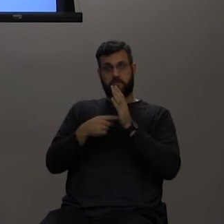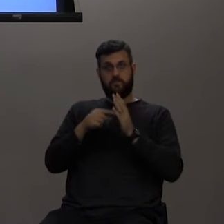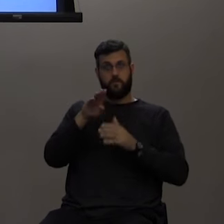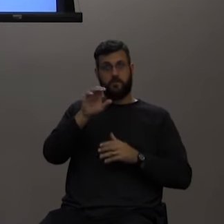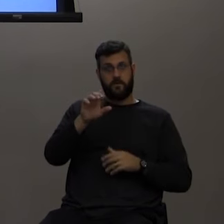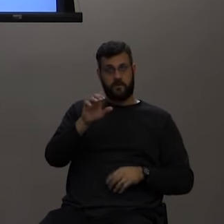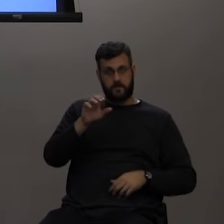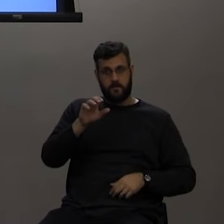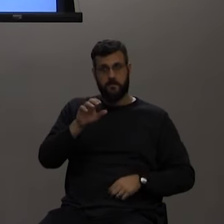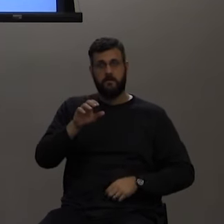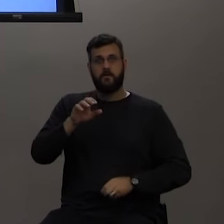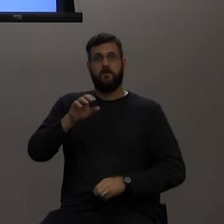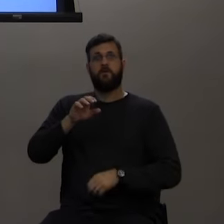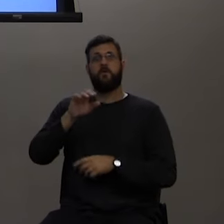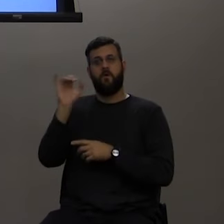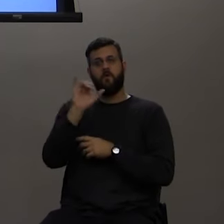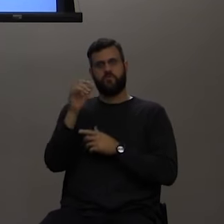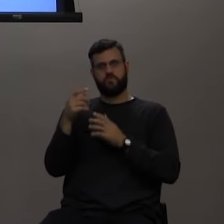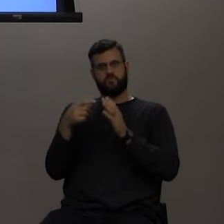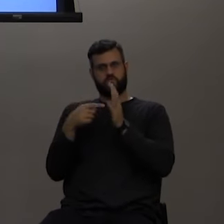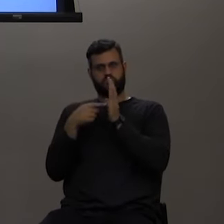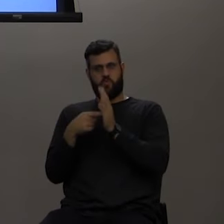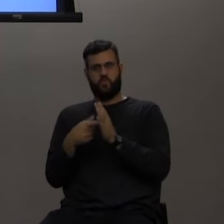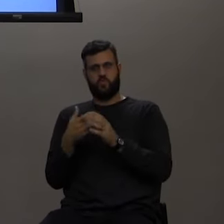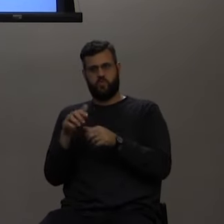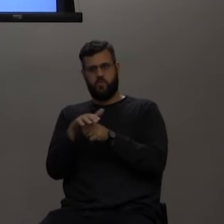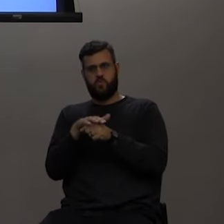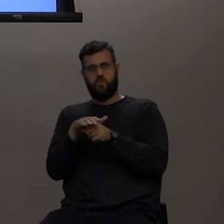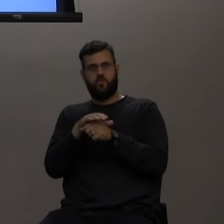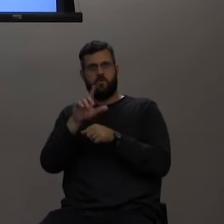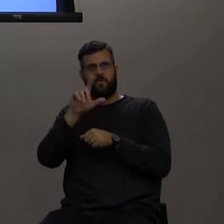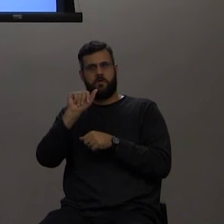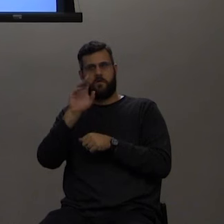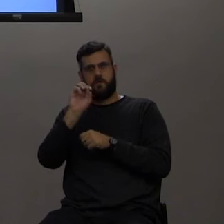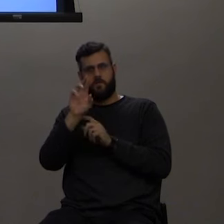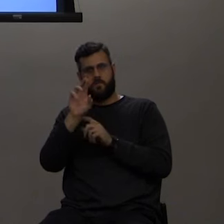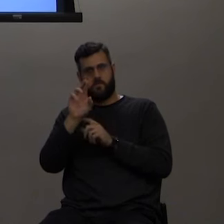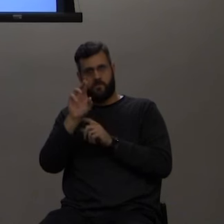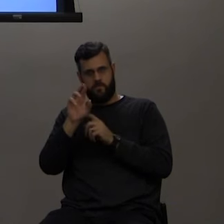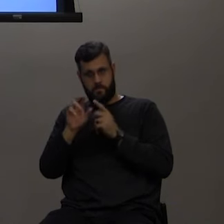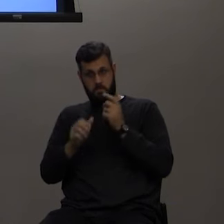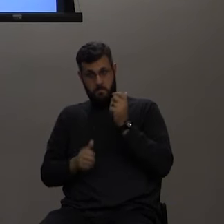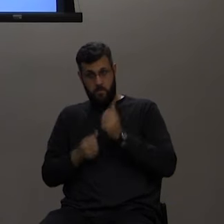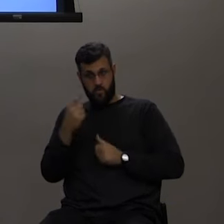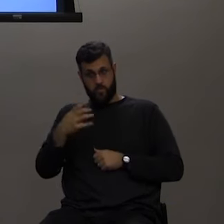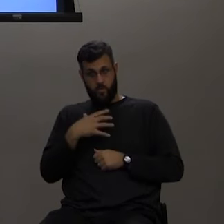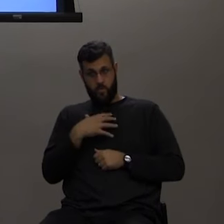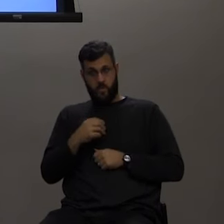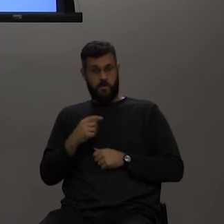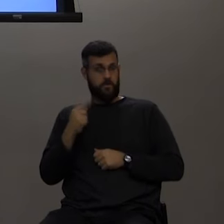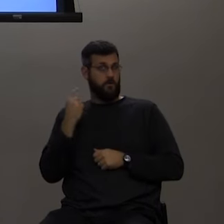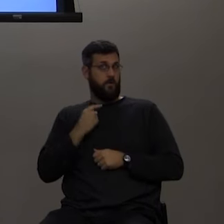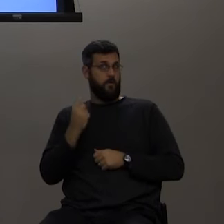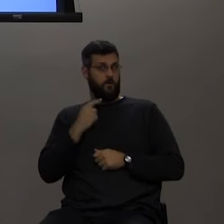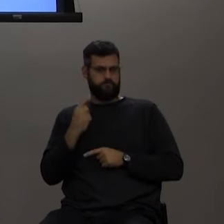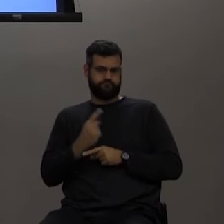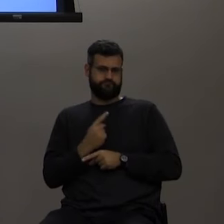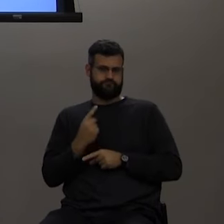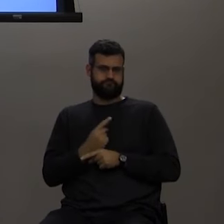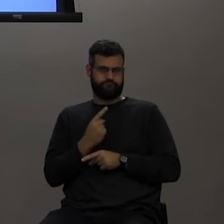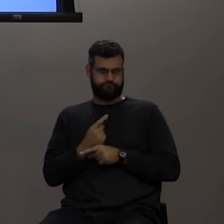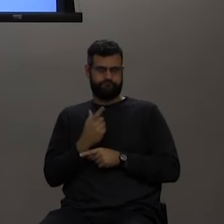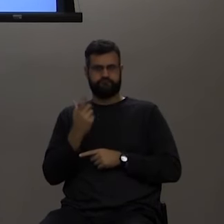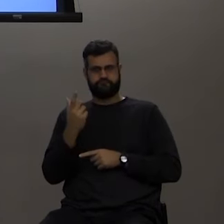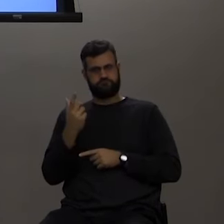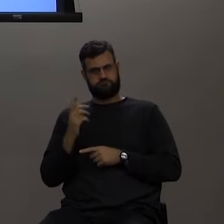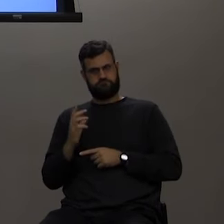County, it does indicate that the local labor force, though primarily white-collar, does have a concentration